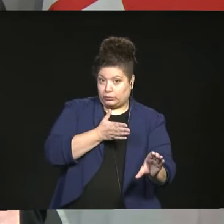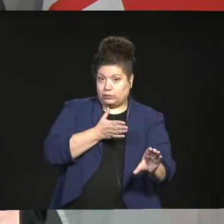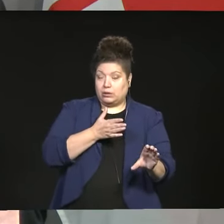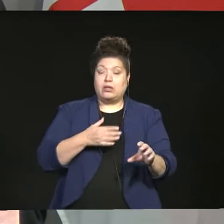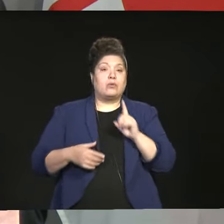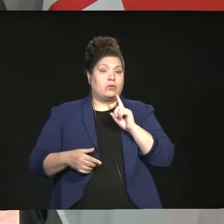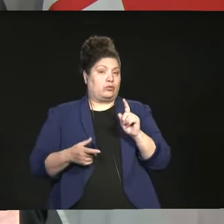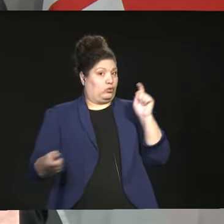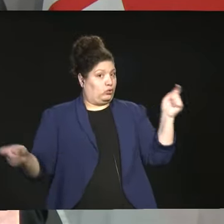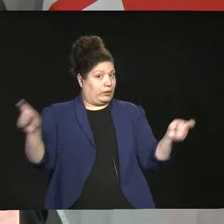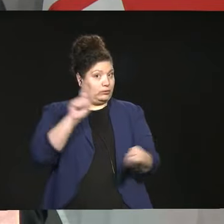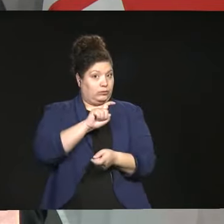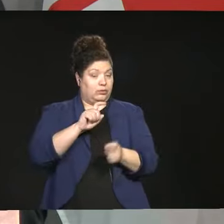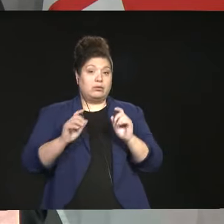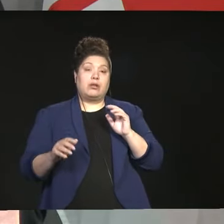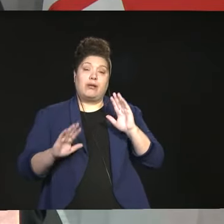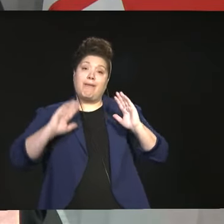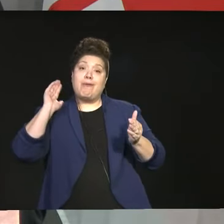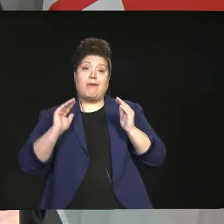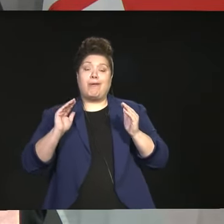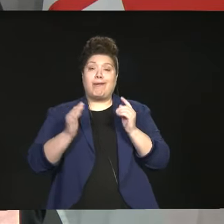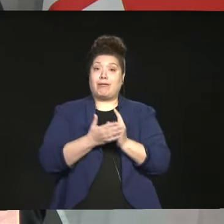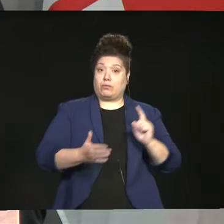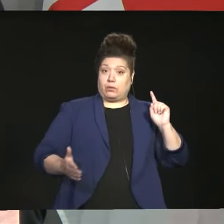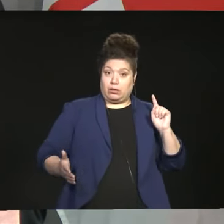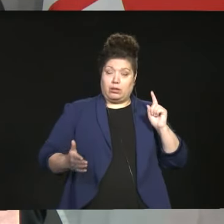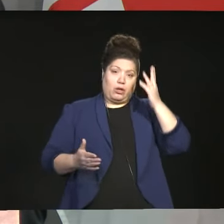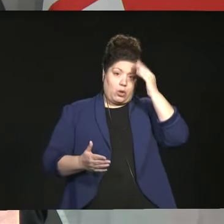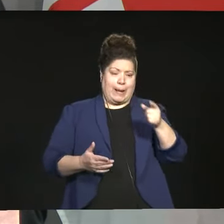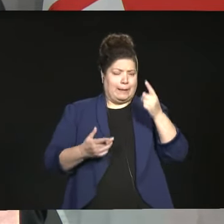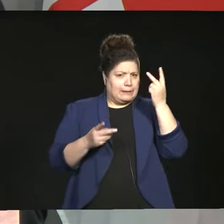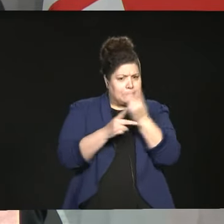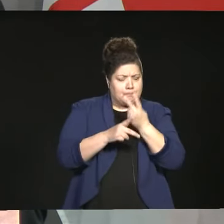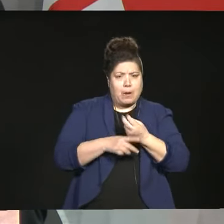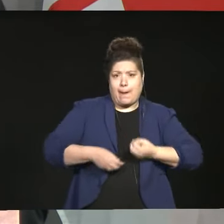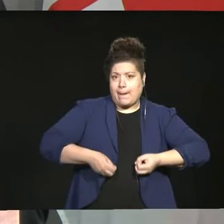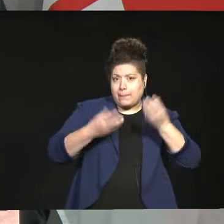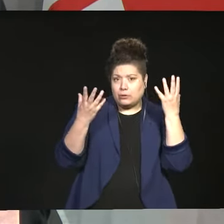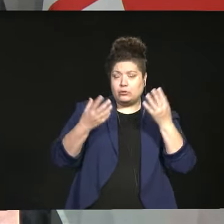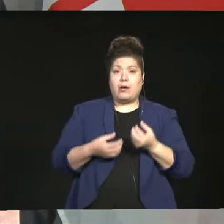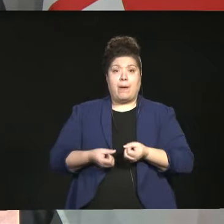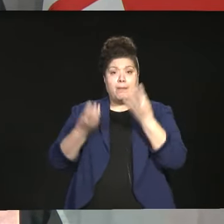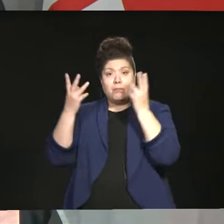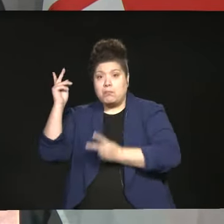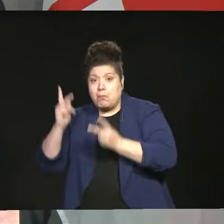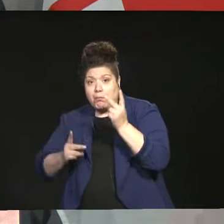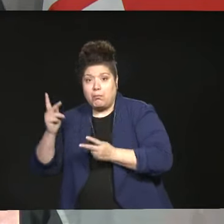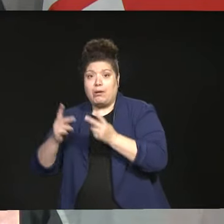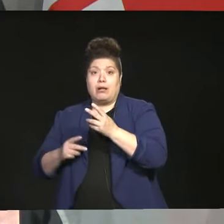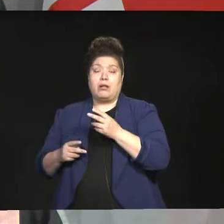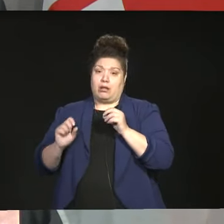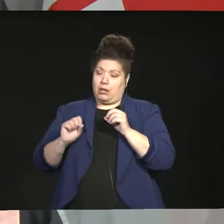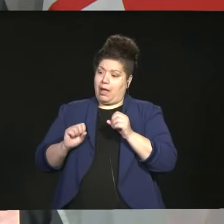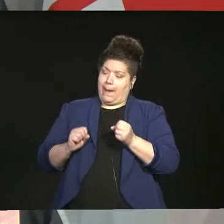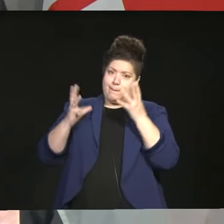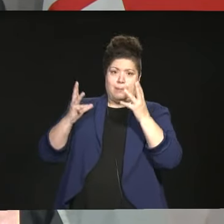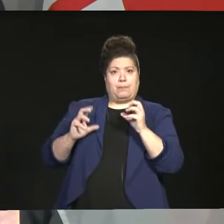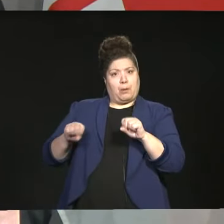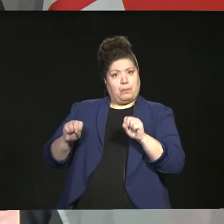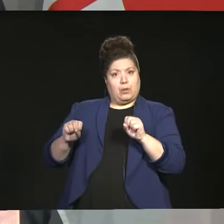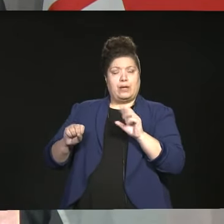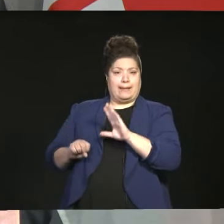scale and the significance for people of these benefits. So when you look at what we've done, that's $52